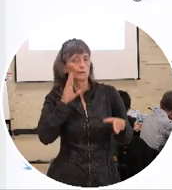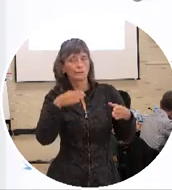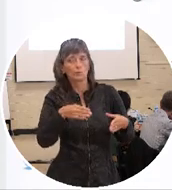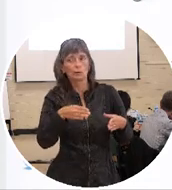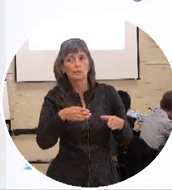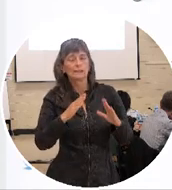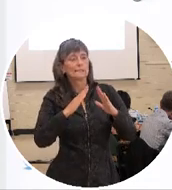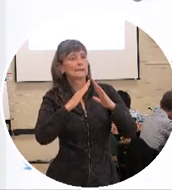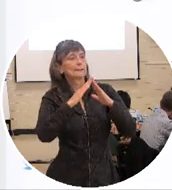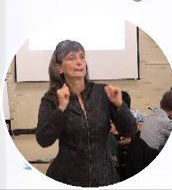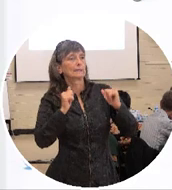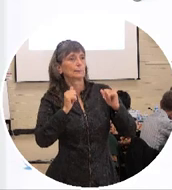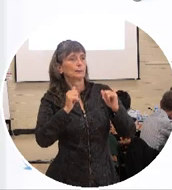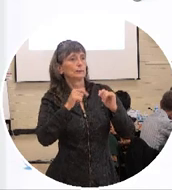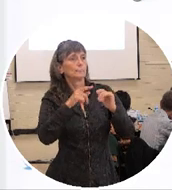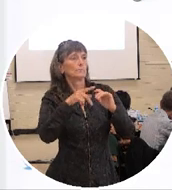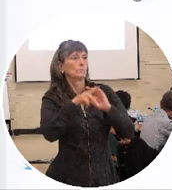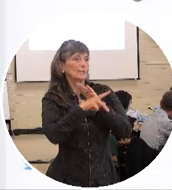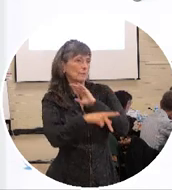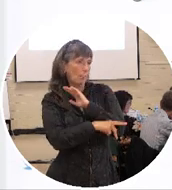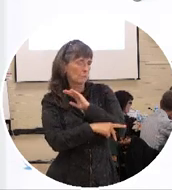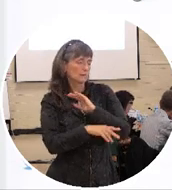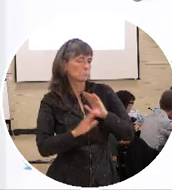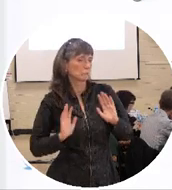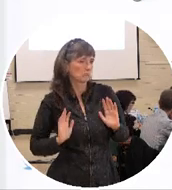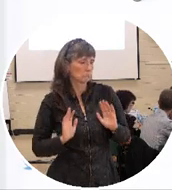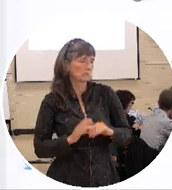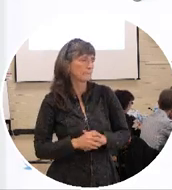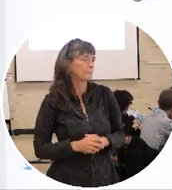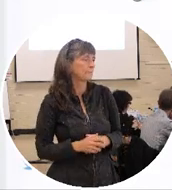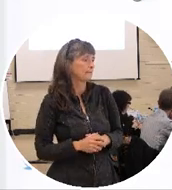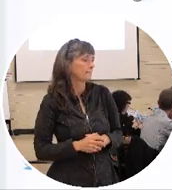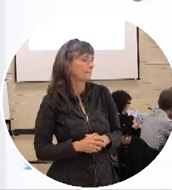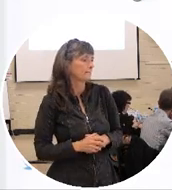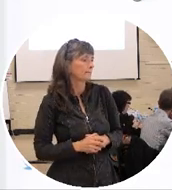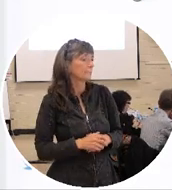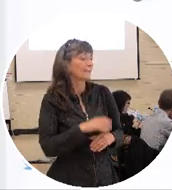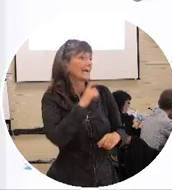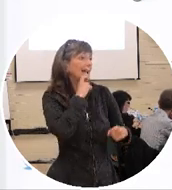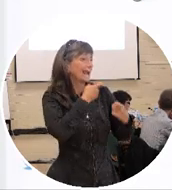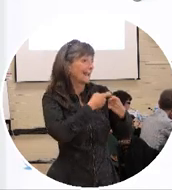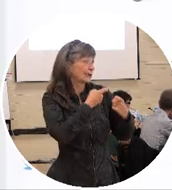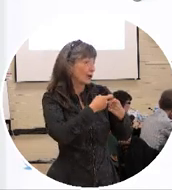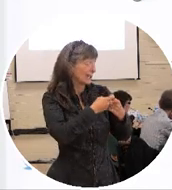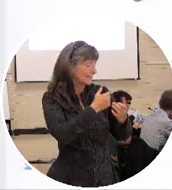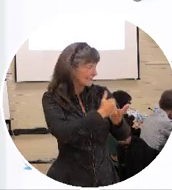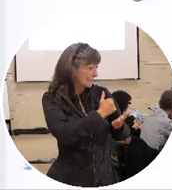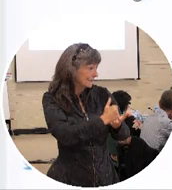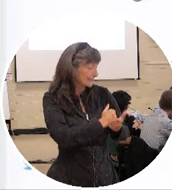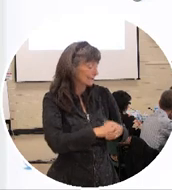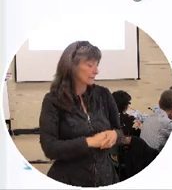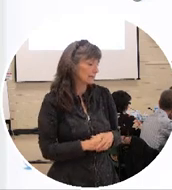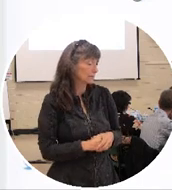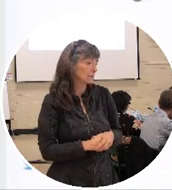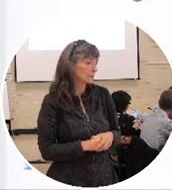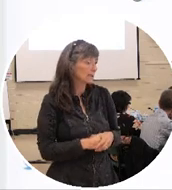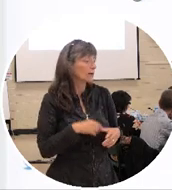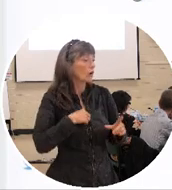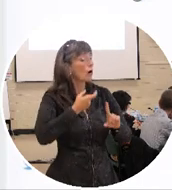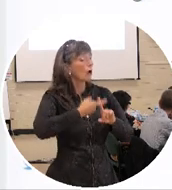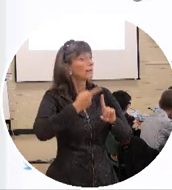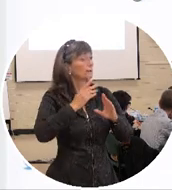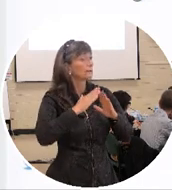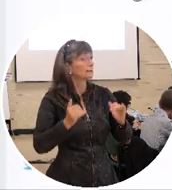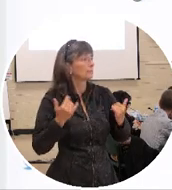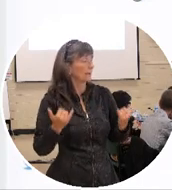principals as well. In terms of electronic systems, we have an automated system